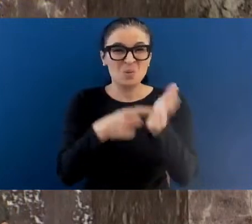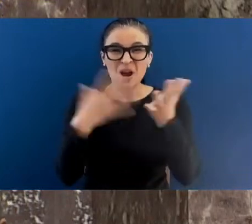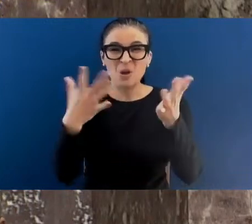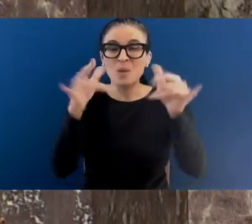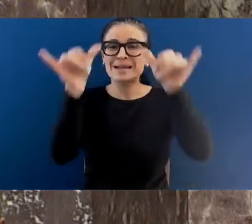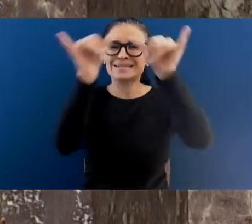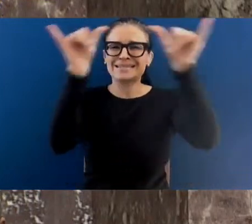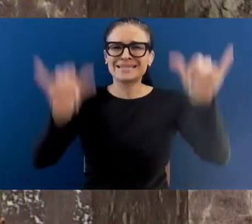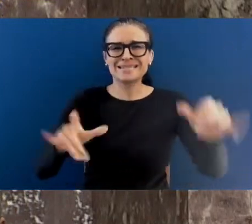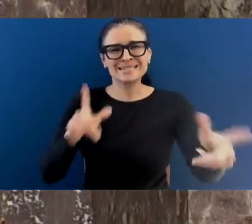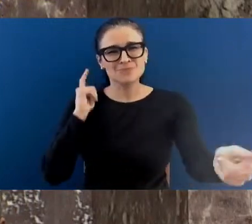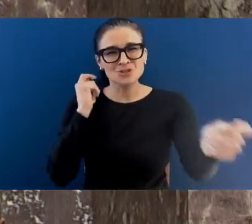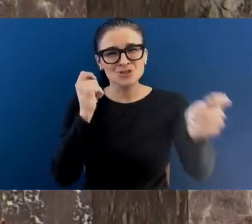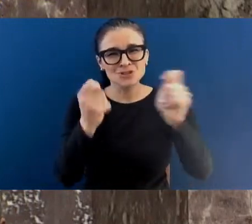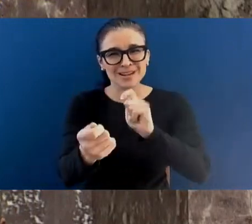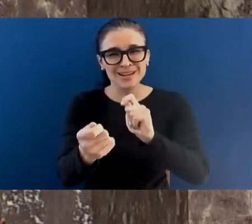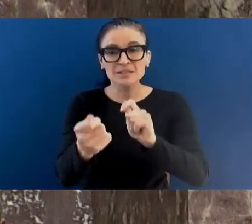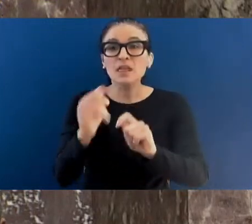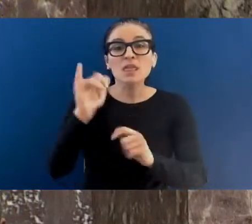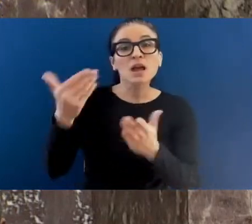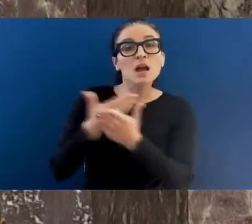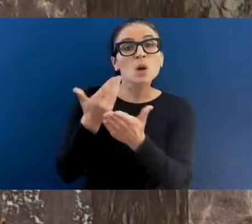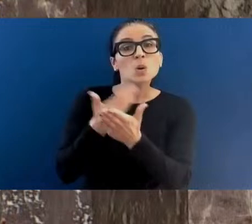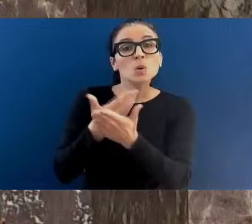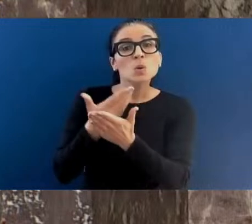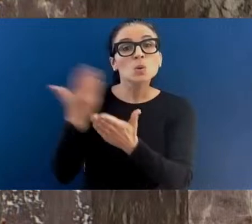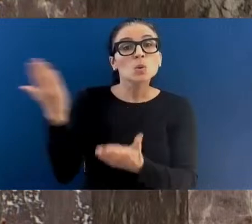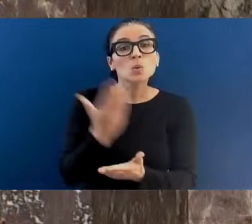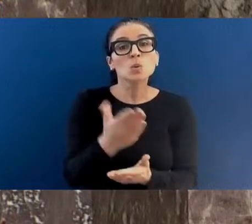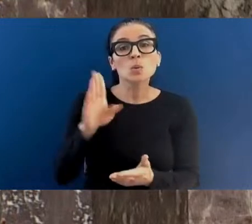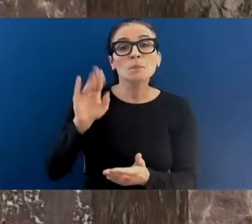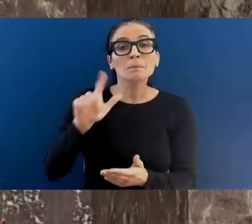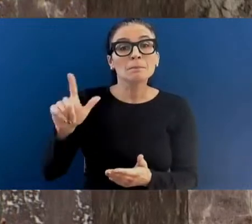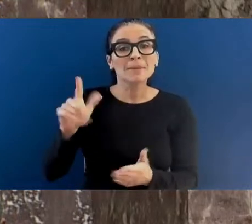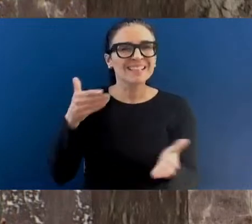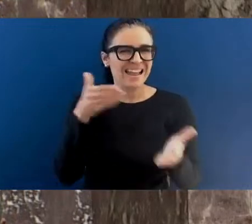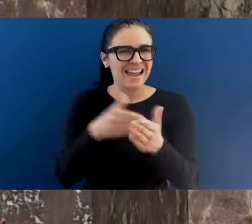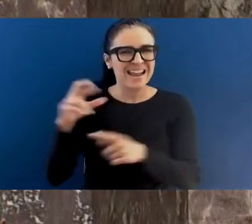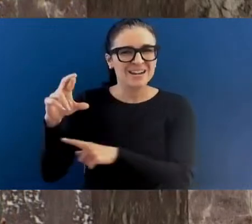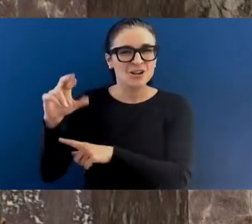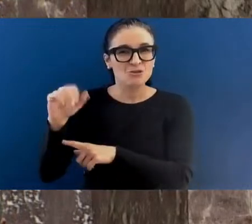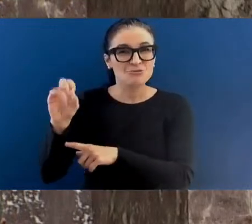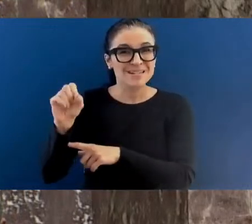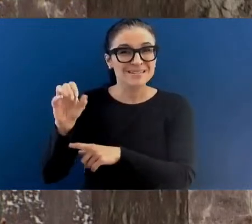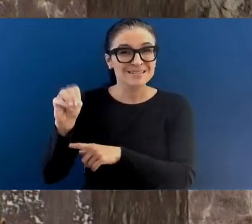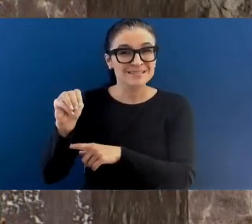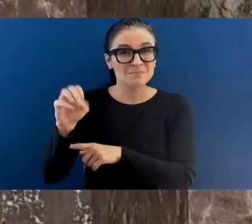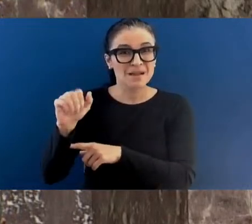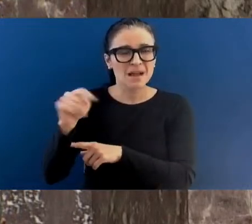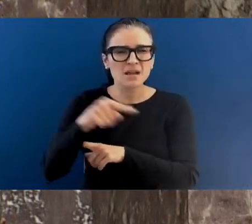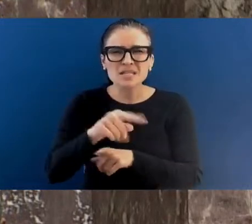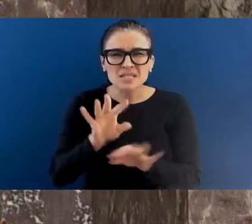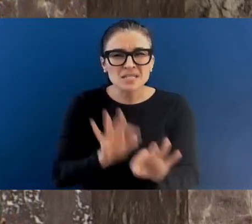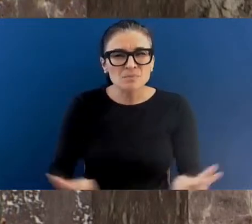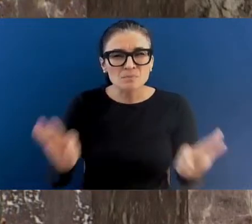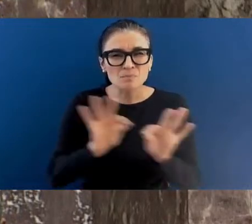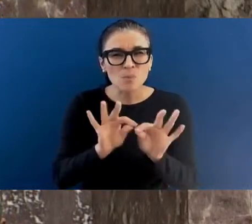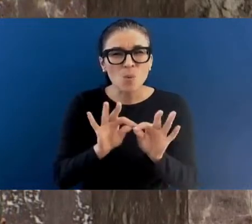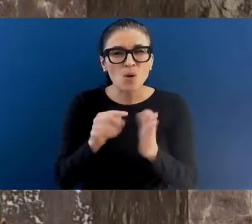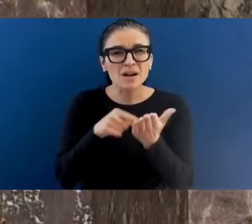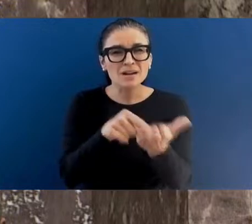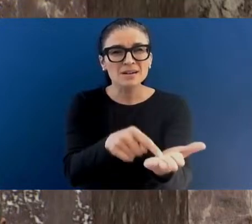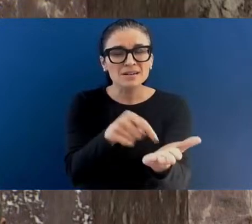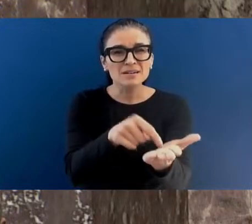thing. I've shared with this House on several occasions that there was the BC Prosecution Services updated their hate